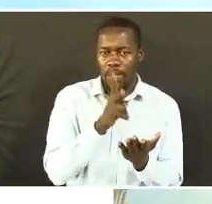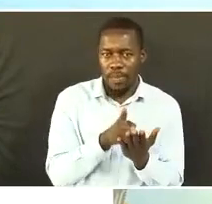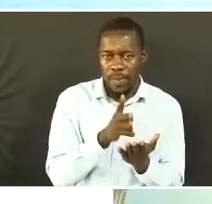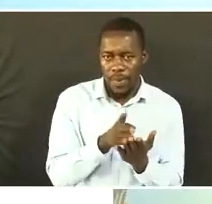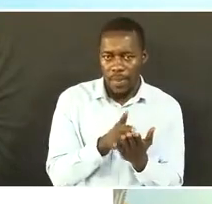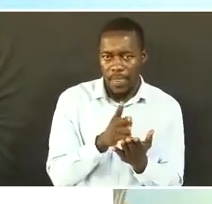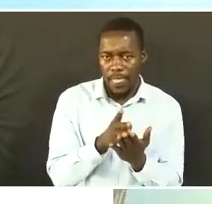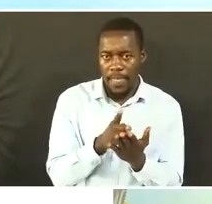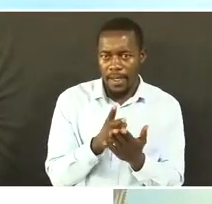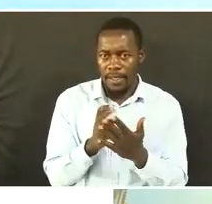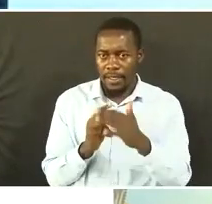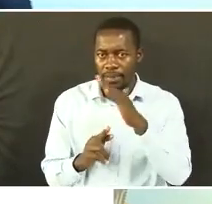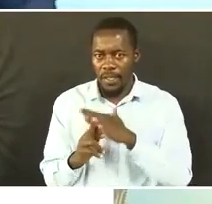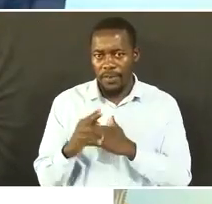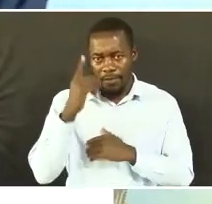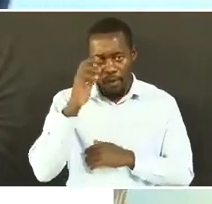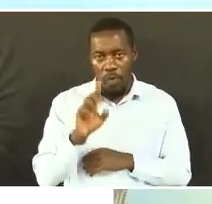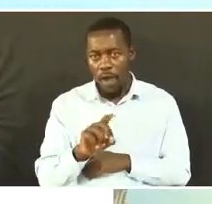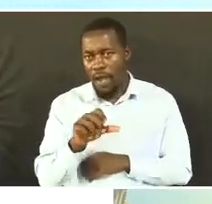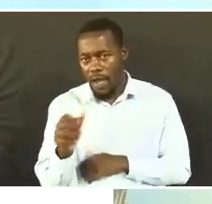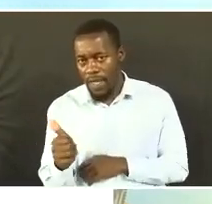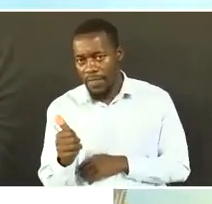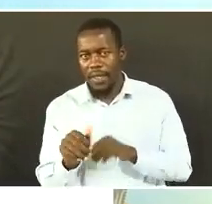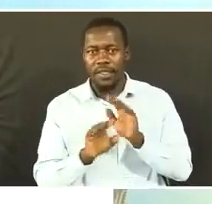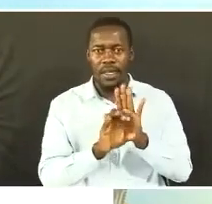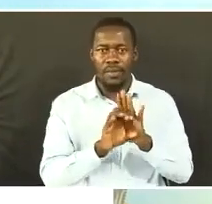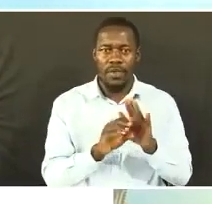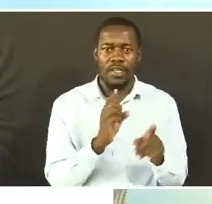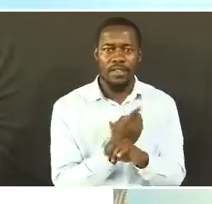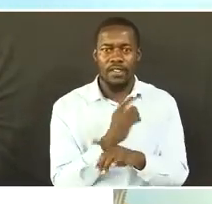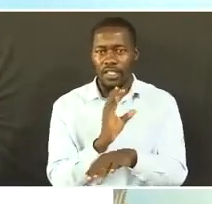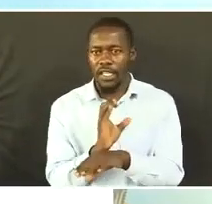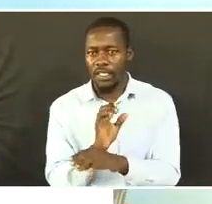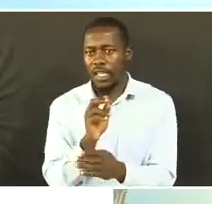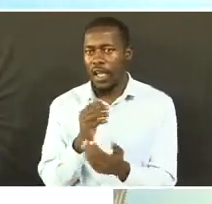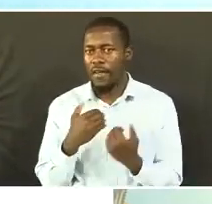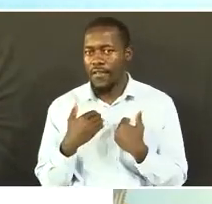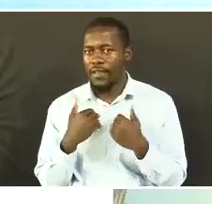and communities as Seventh-day Adventists, and to